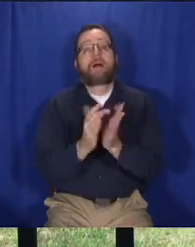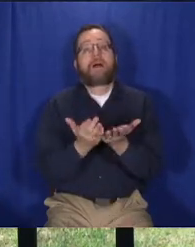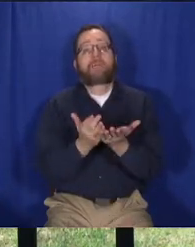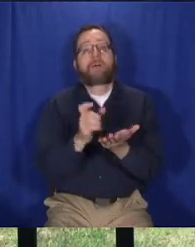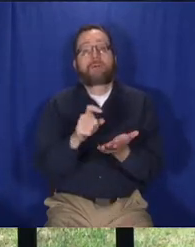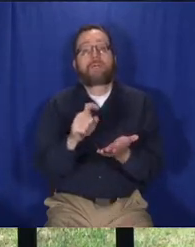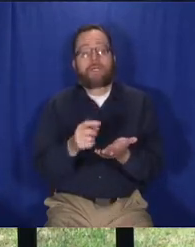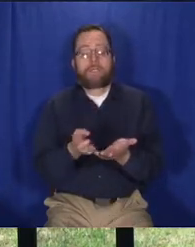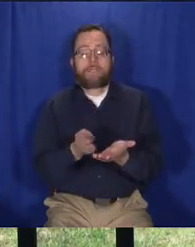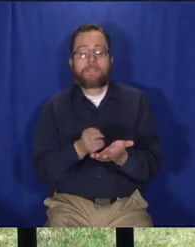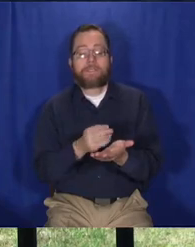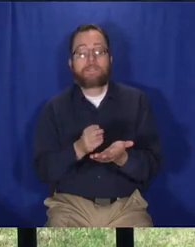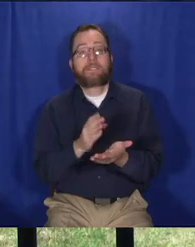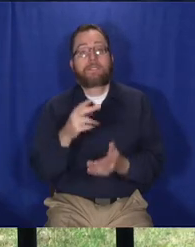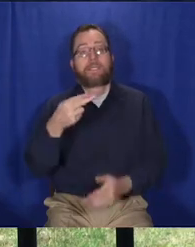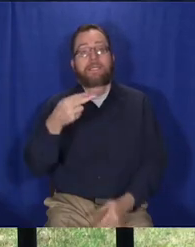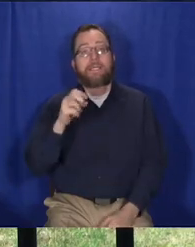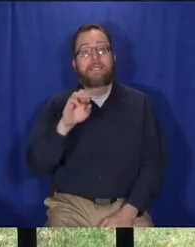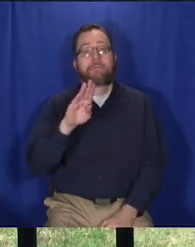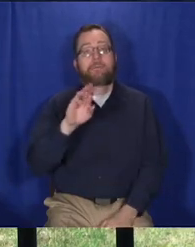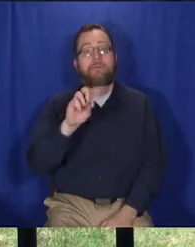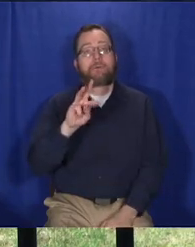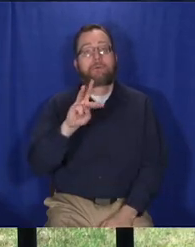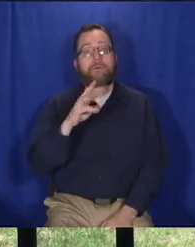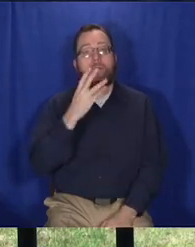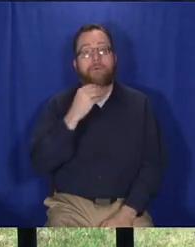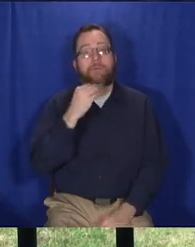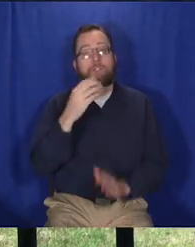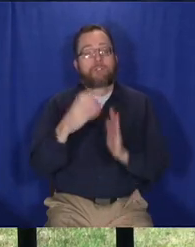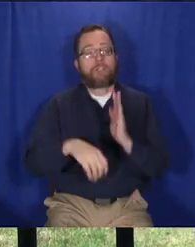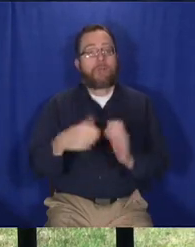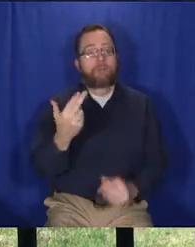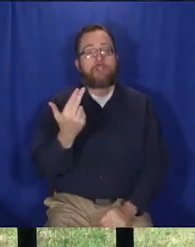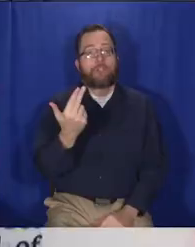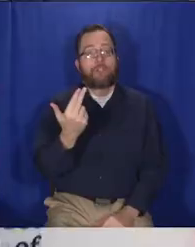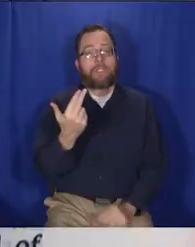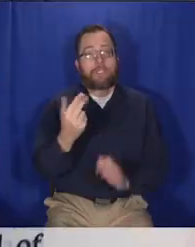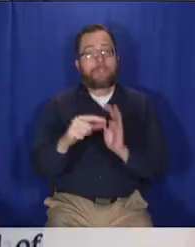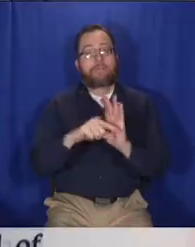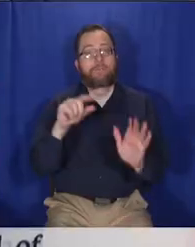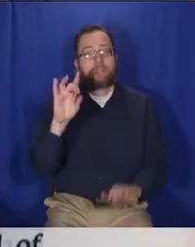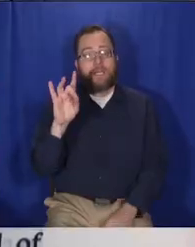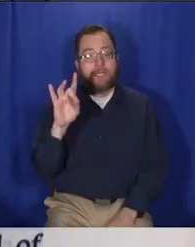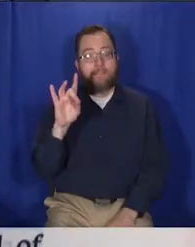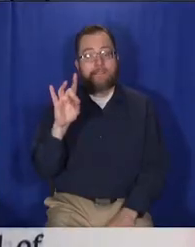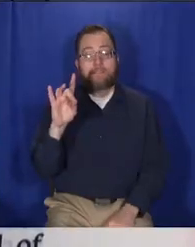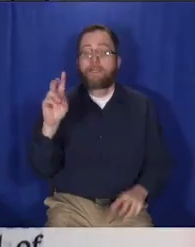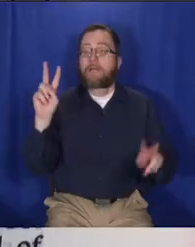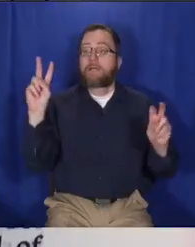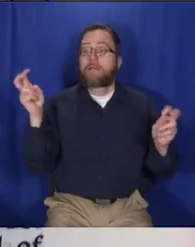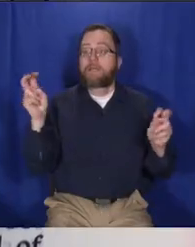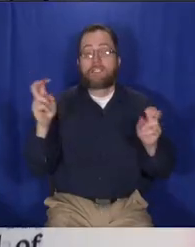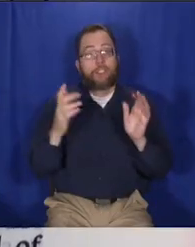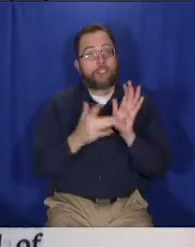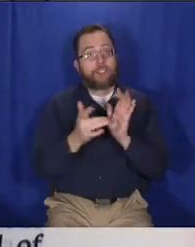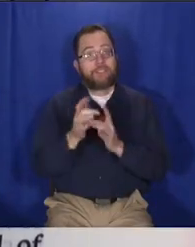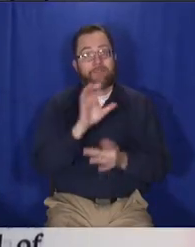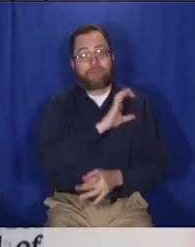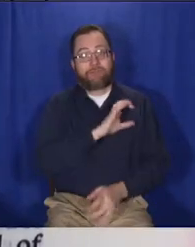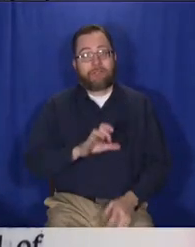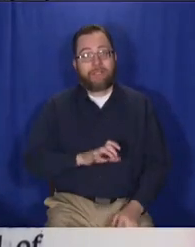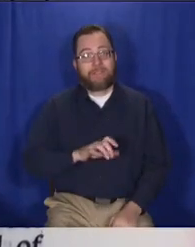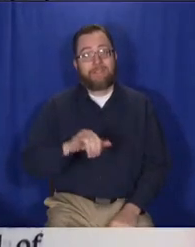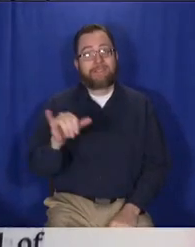and look at Hebrews chapter 13, verse 8. This is a wonderful promise. It says, "Jesus Christ is the same